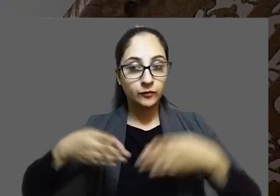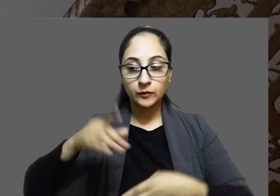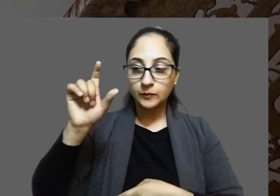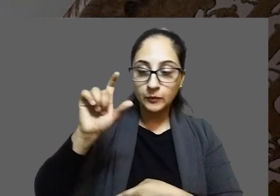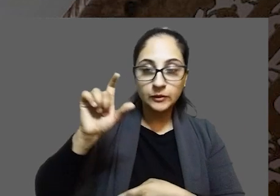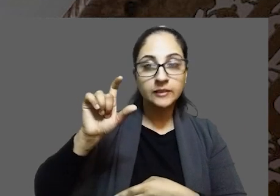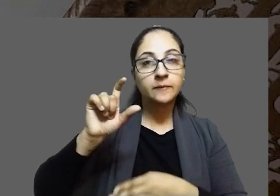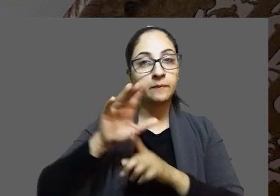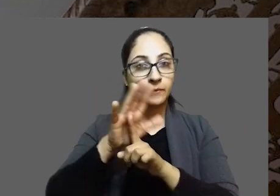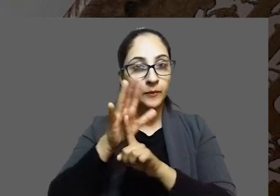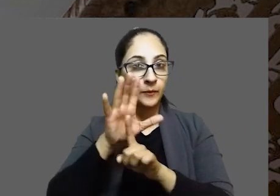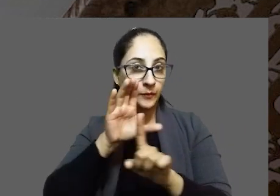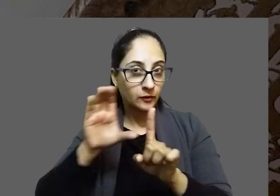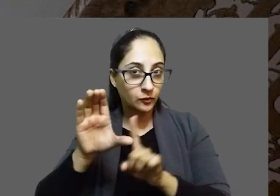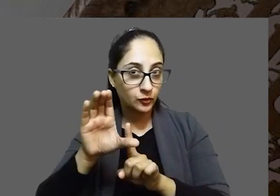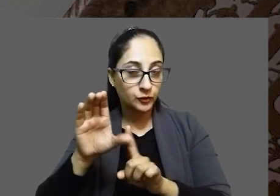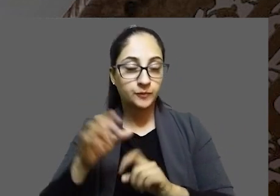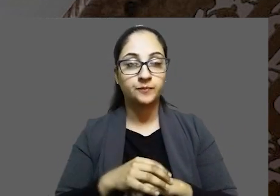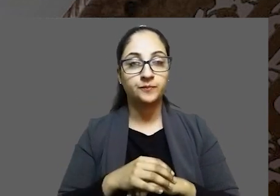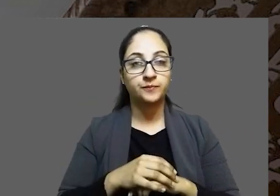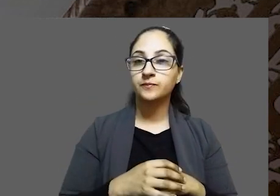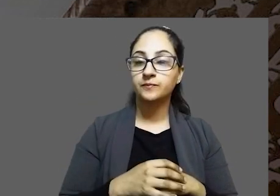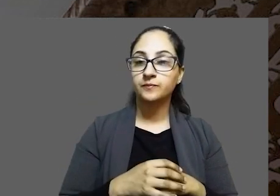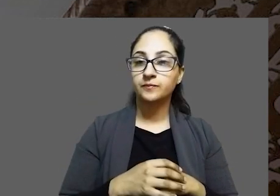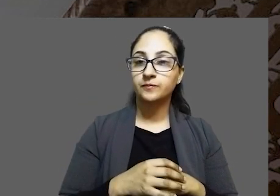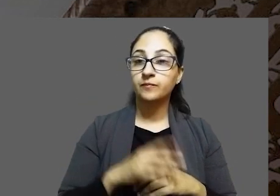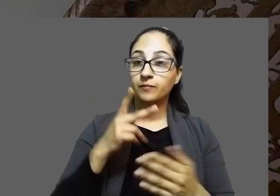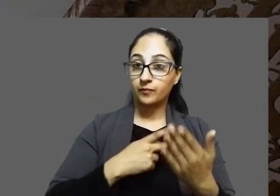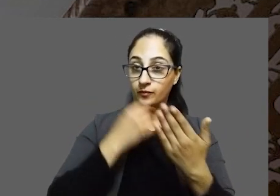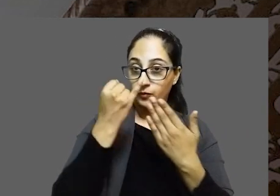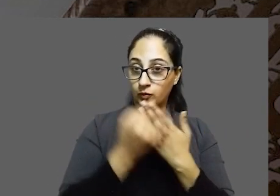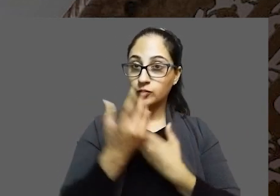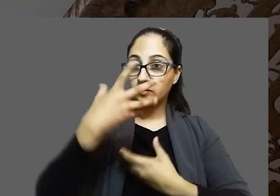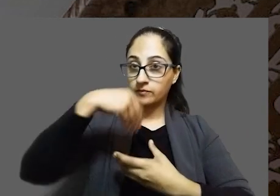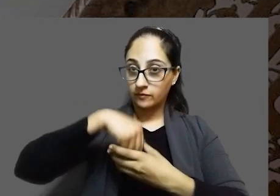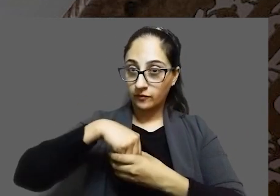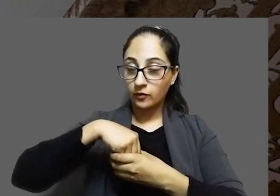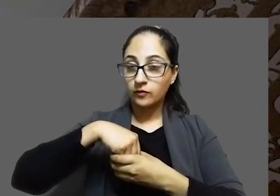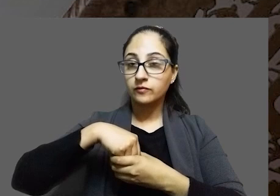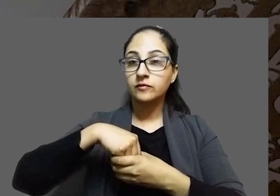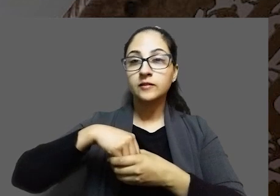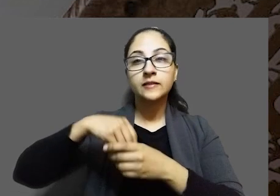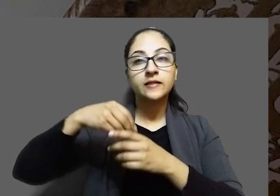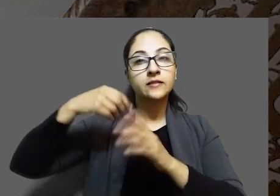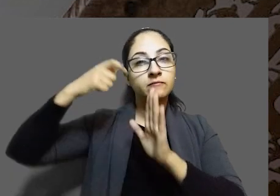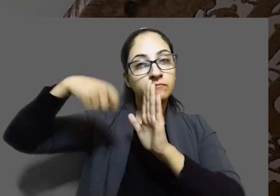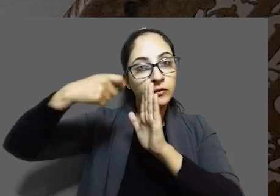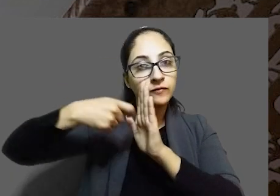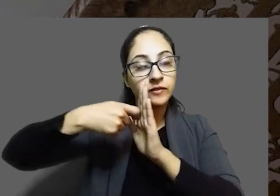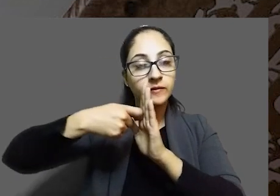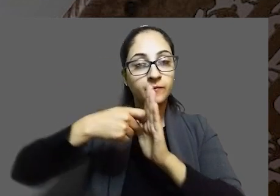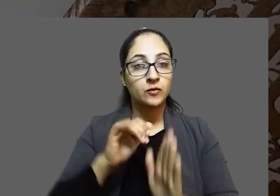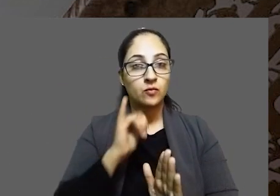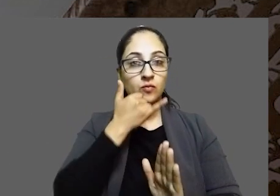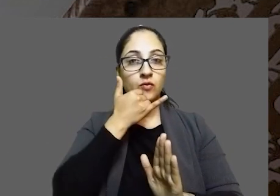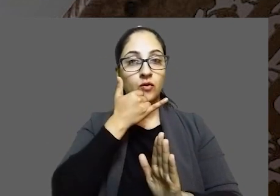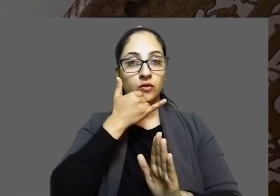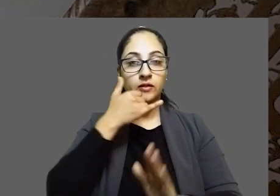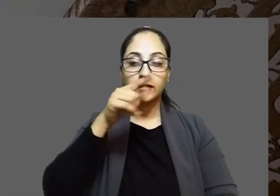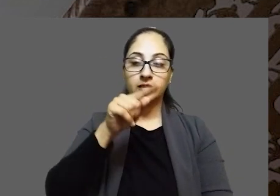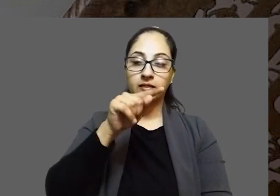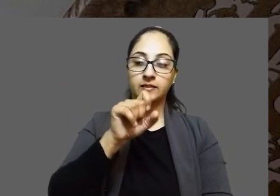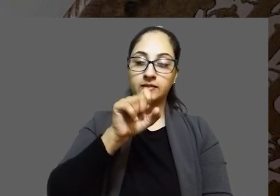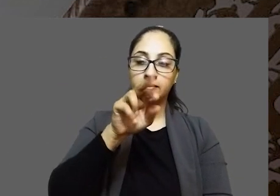Muslims and American popular culture. His current projects include an independent film on wrongful terrorism